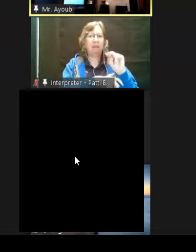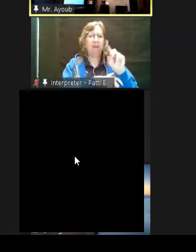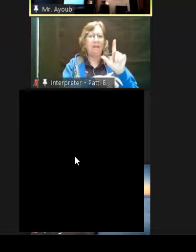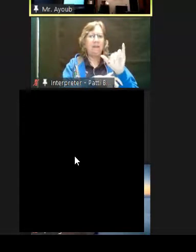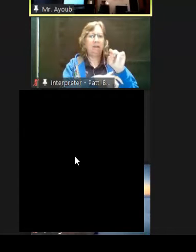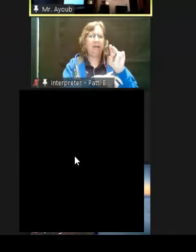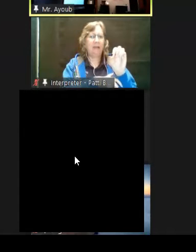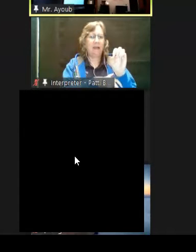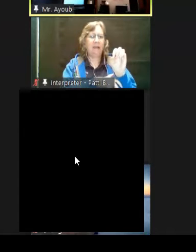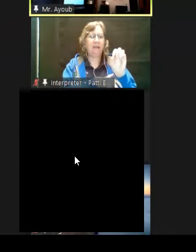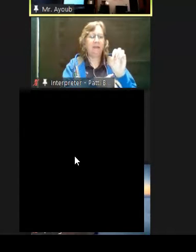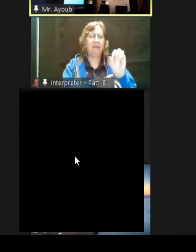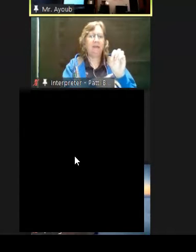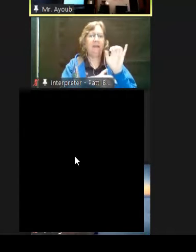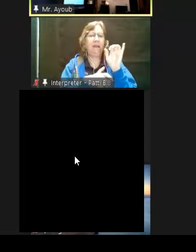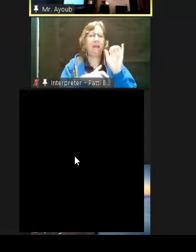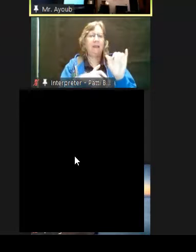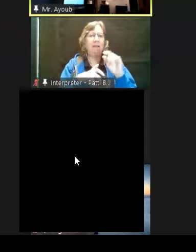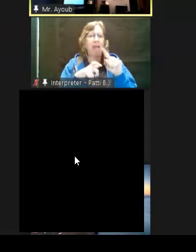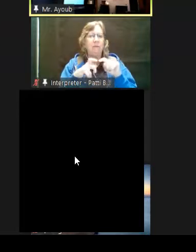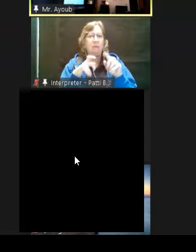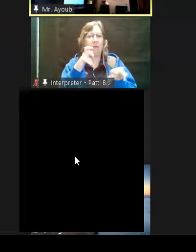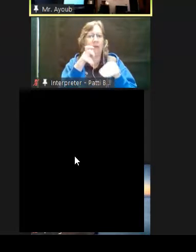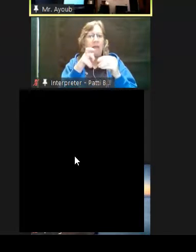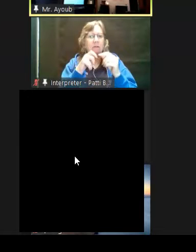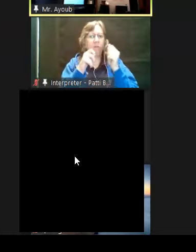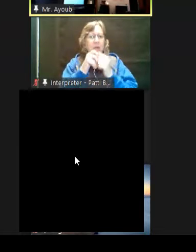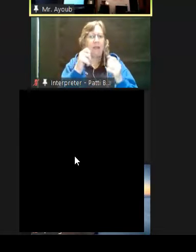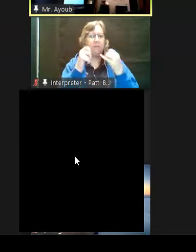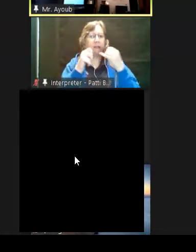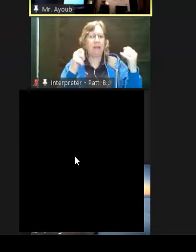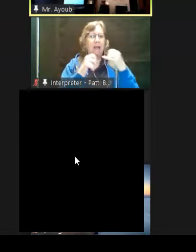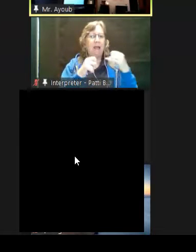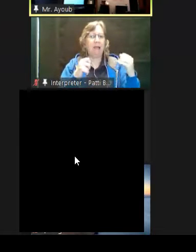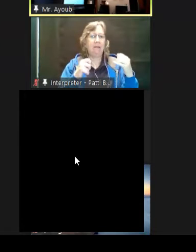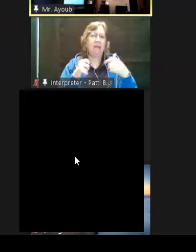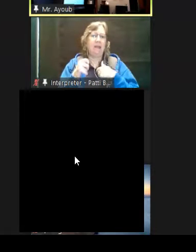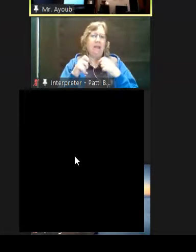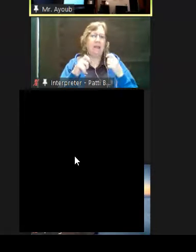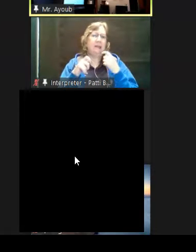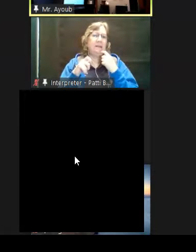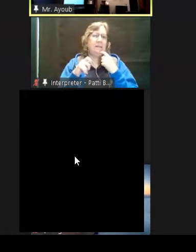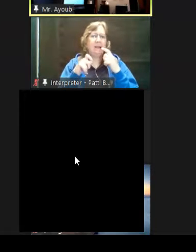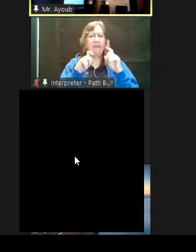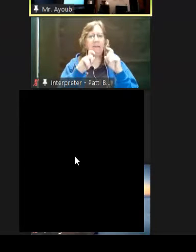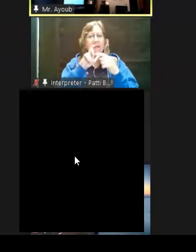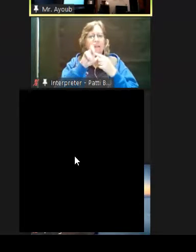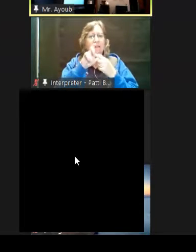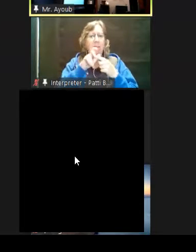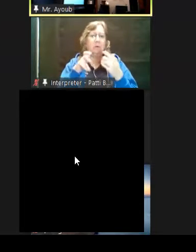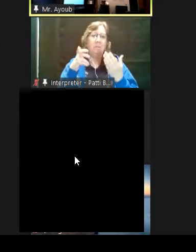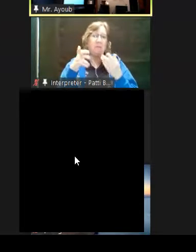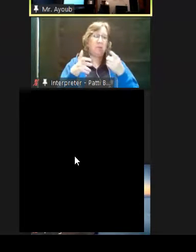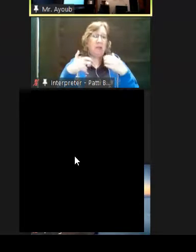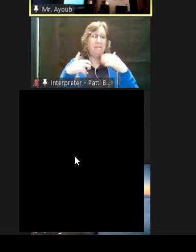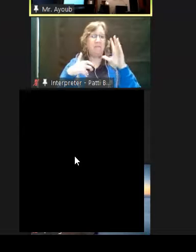So inline that's where you put it on every line. And I give an example of if you had 50,000 lines of code and